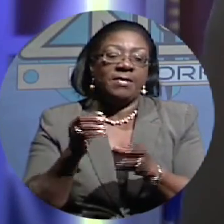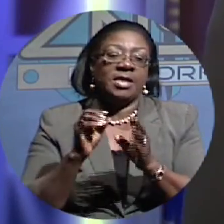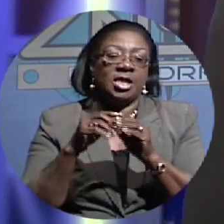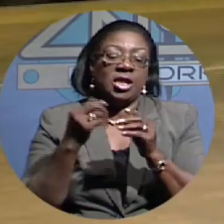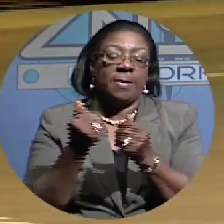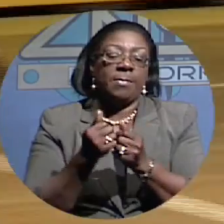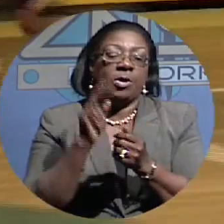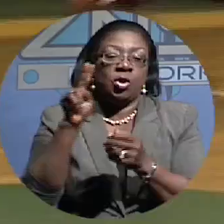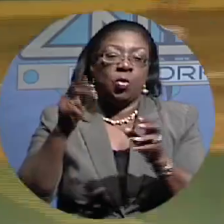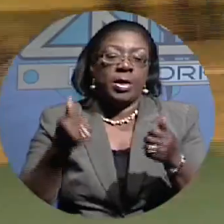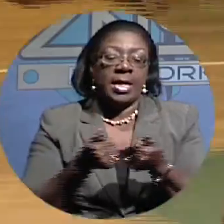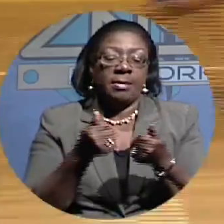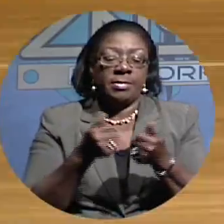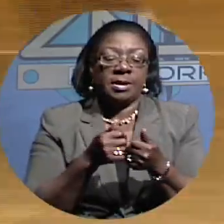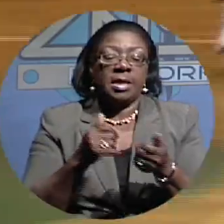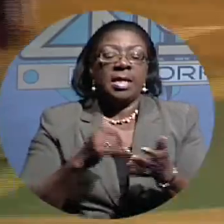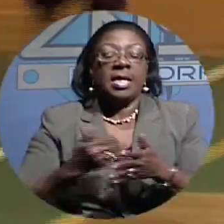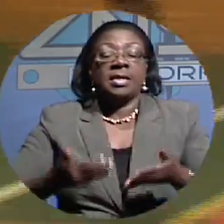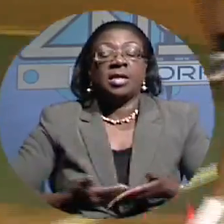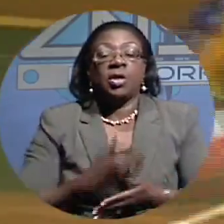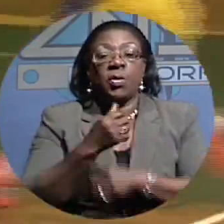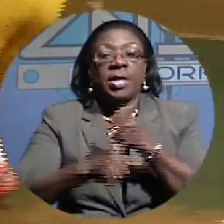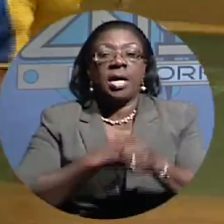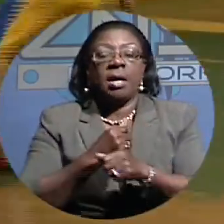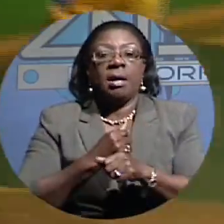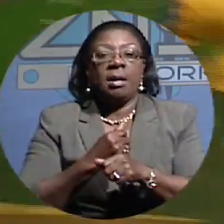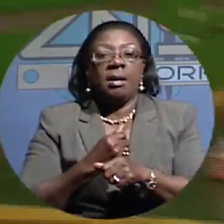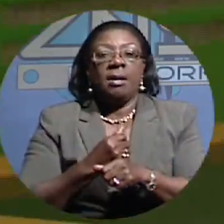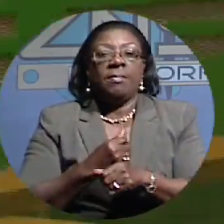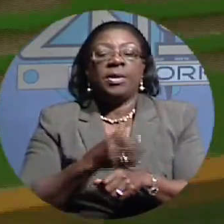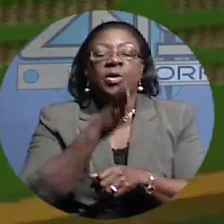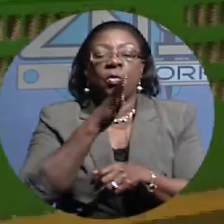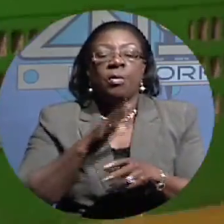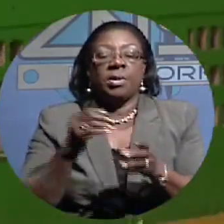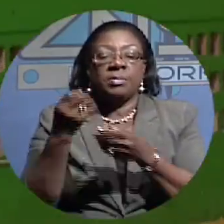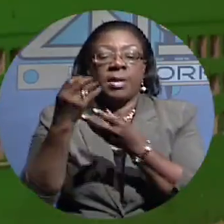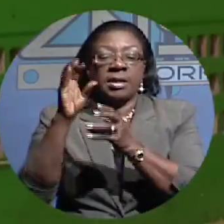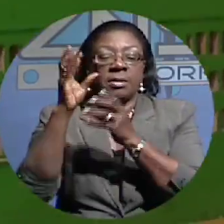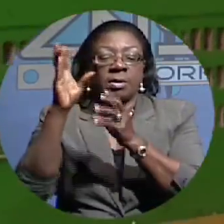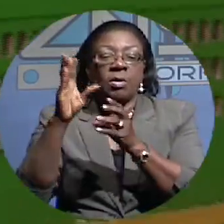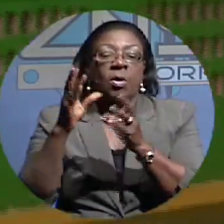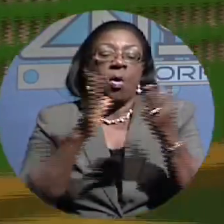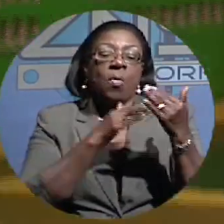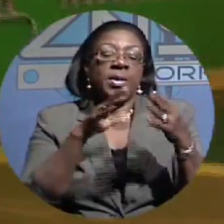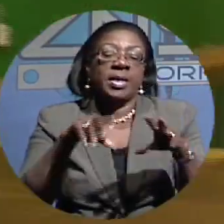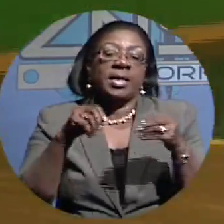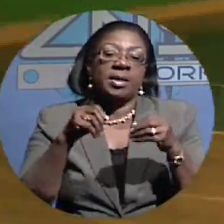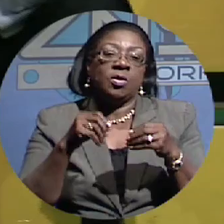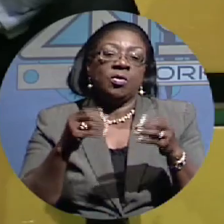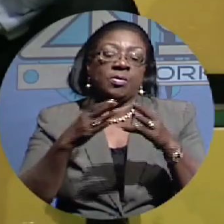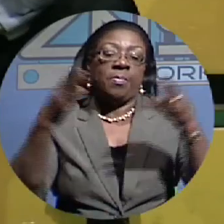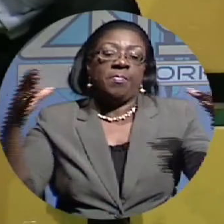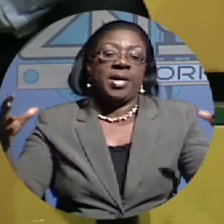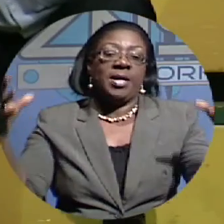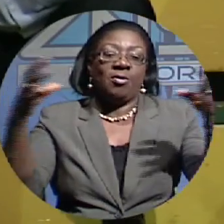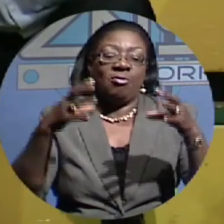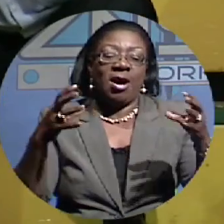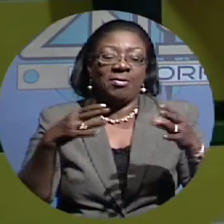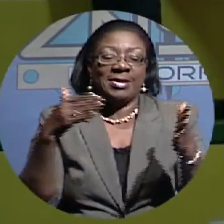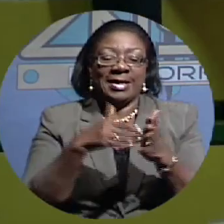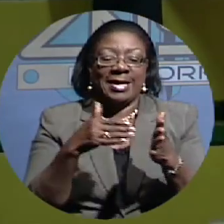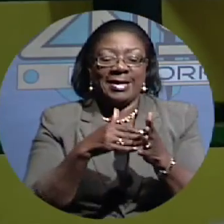basketball games. It's a new year, but officials of the New Providence Women's Basketball Association hoping to get those huge crowds they had